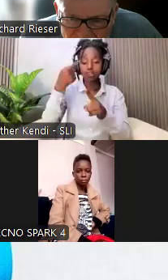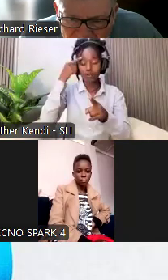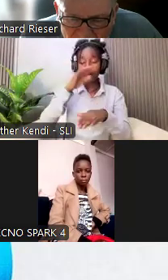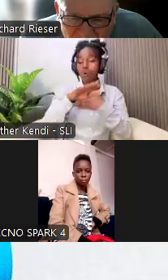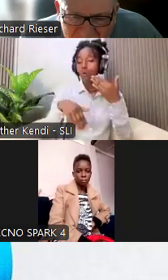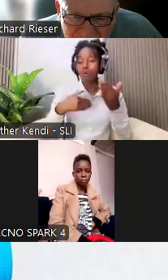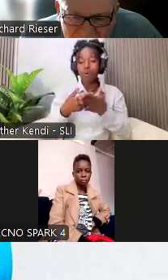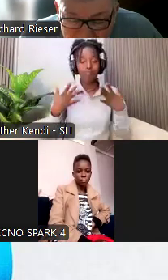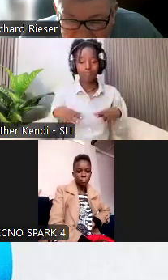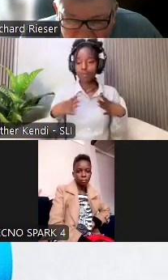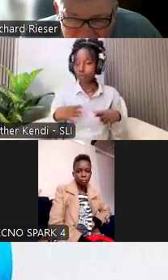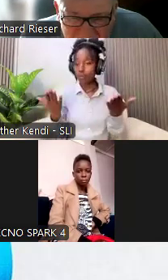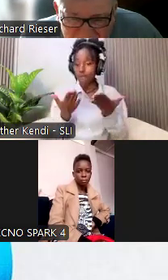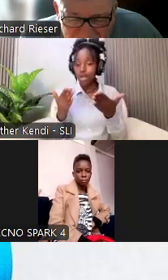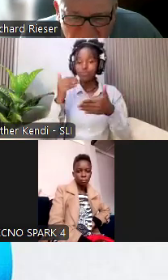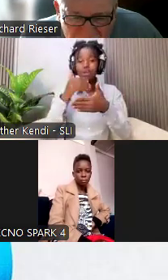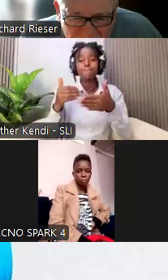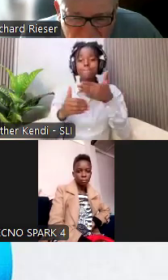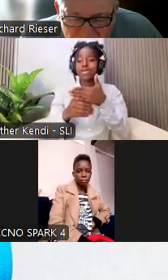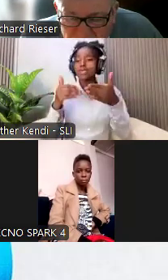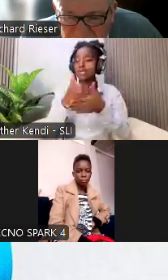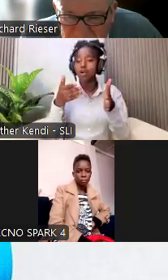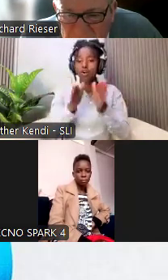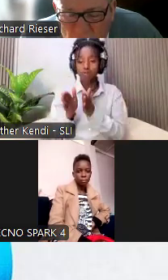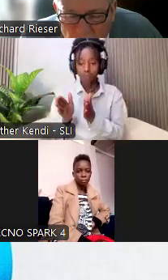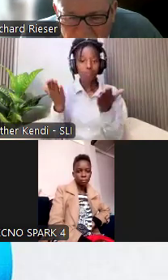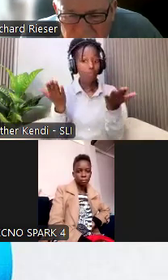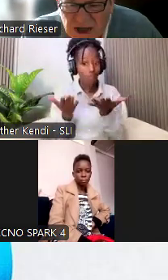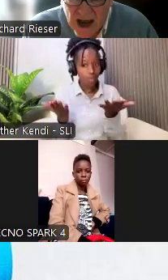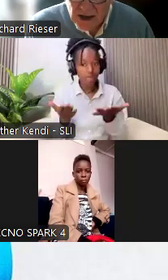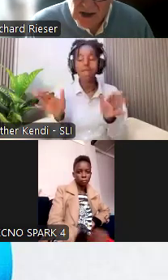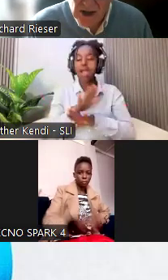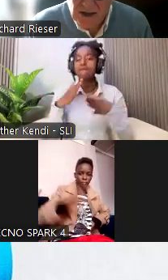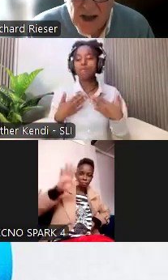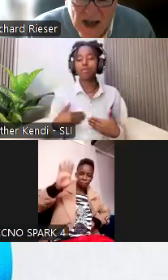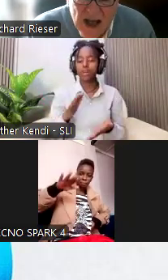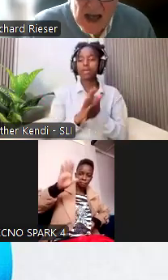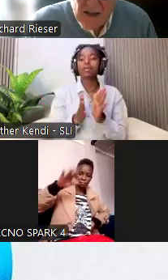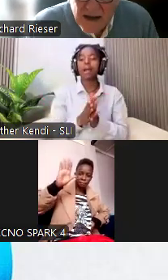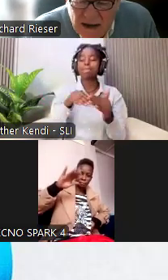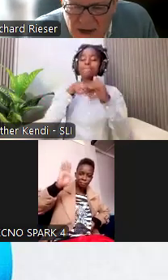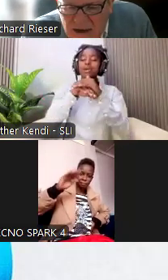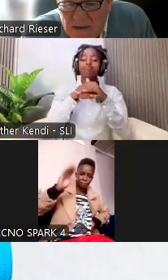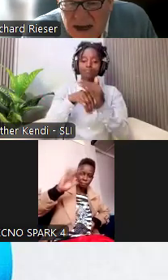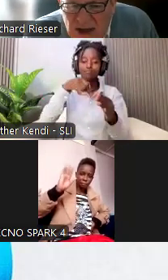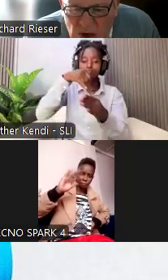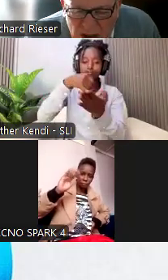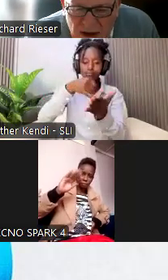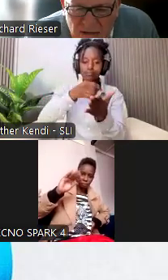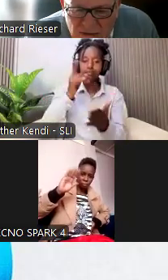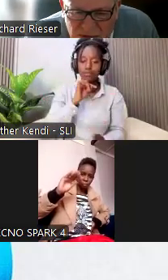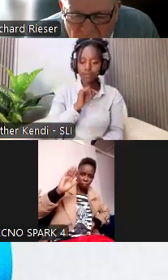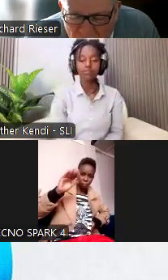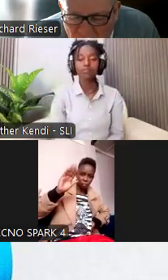movement wherever you are. As I said in my presentation, Dr. Sruti also said, we need to challenge this. And that sometimes means